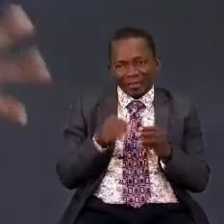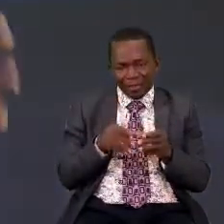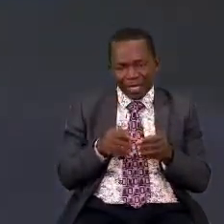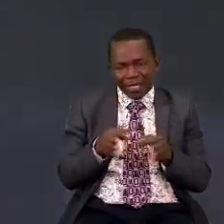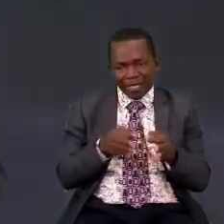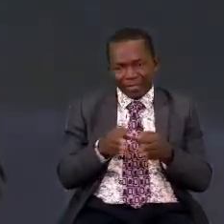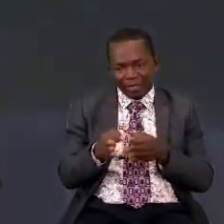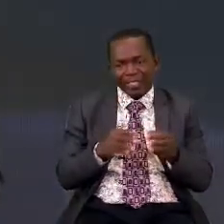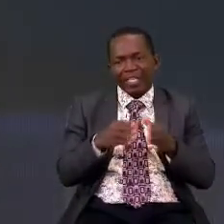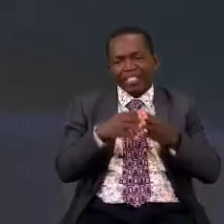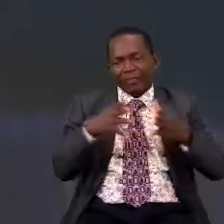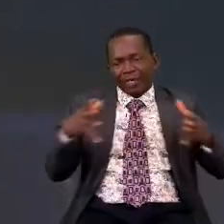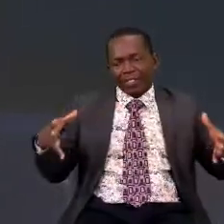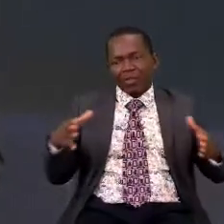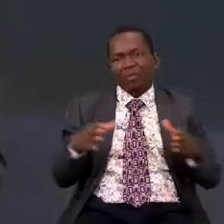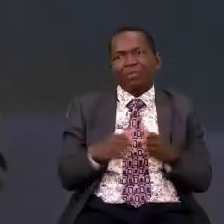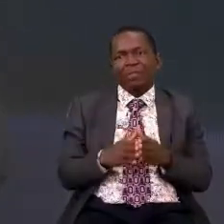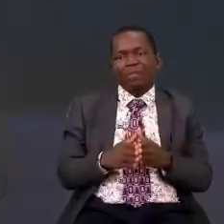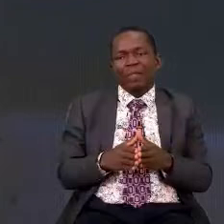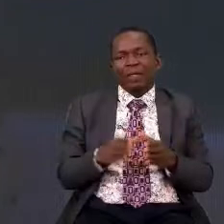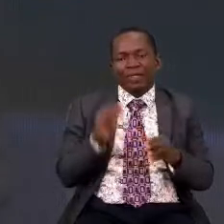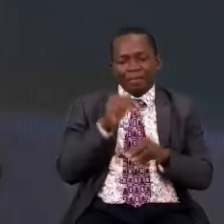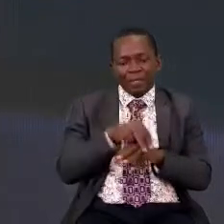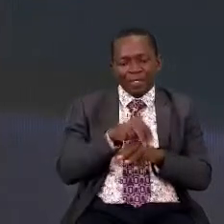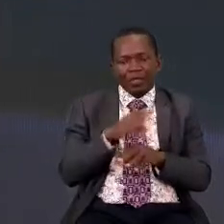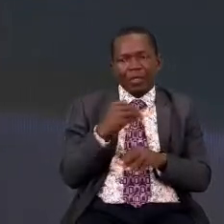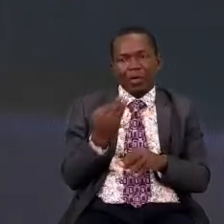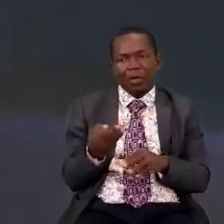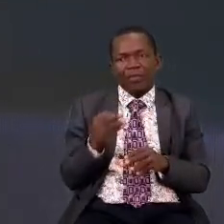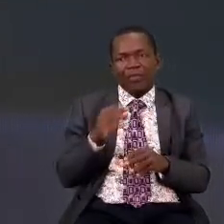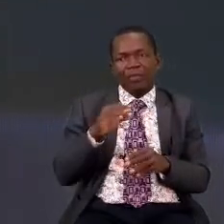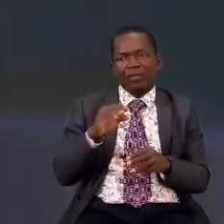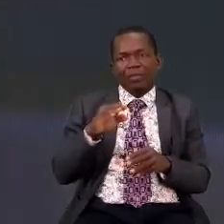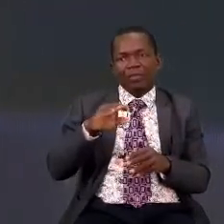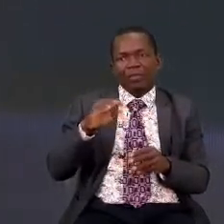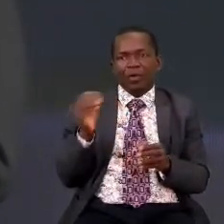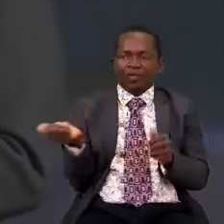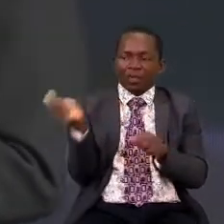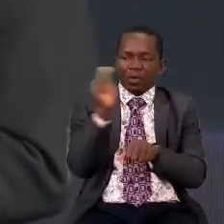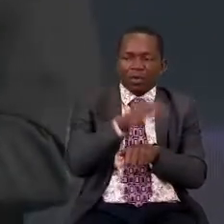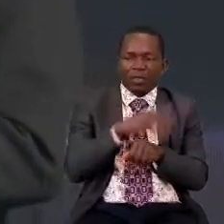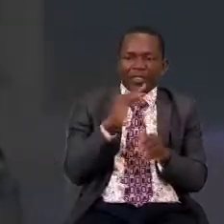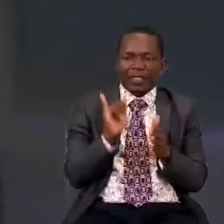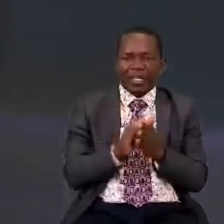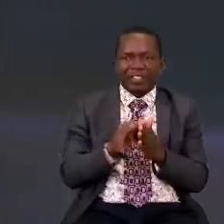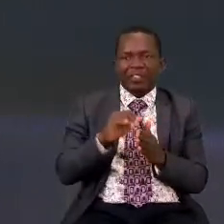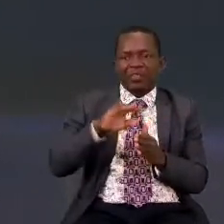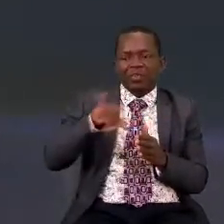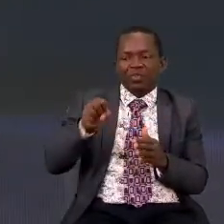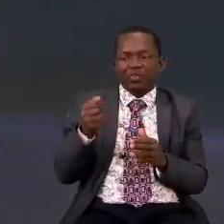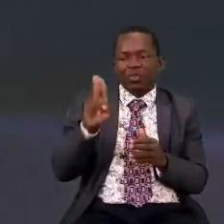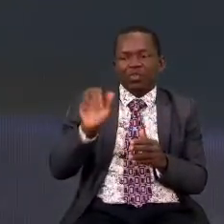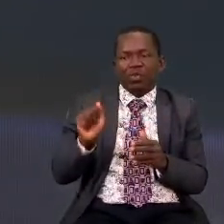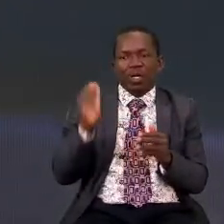that Joshua will have. Isn't that what God does every time? Look at Acts chapter